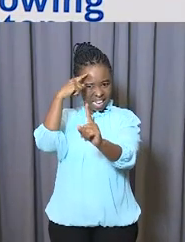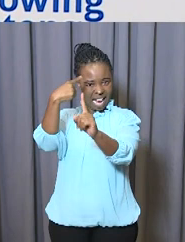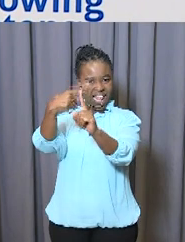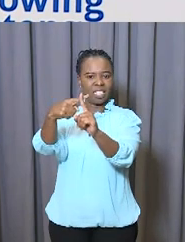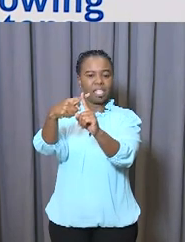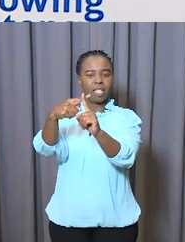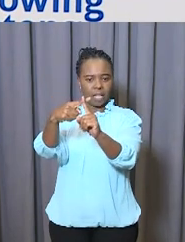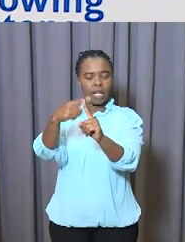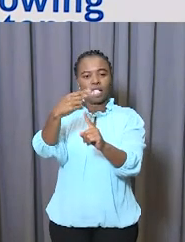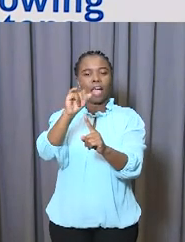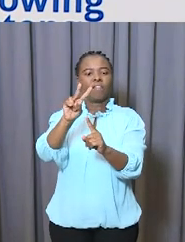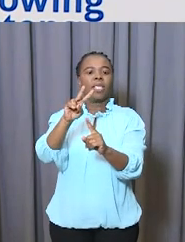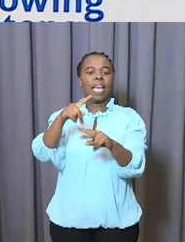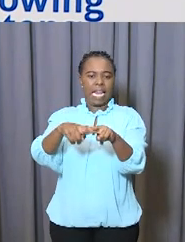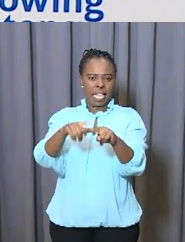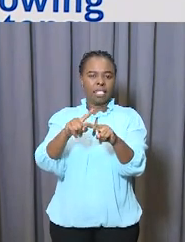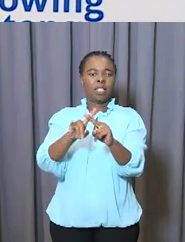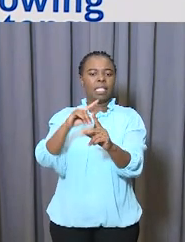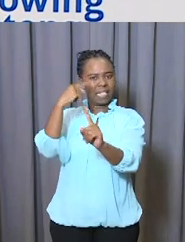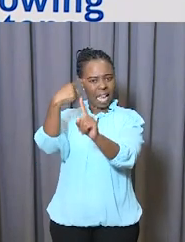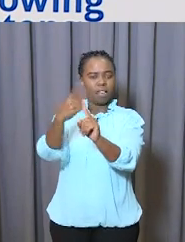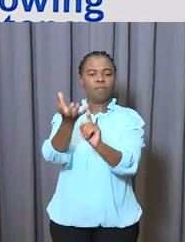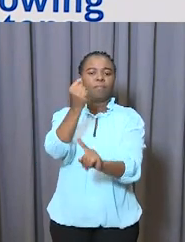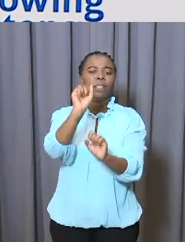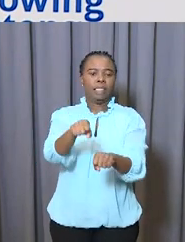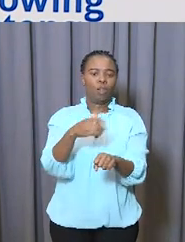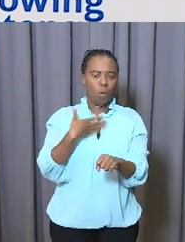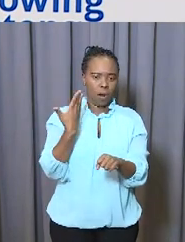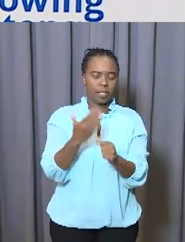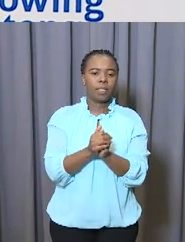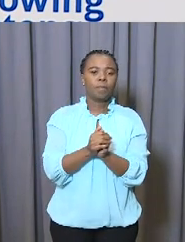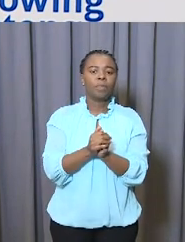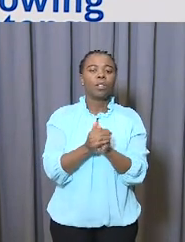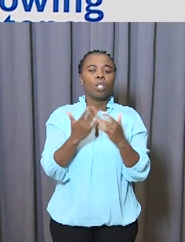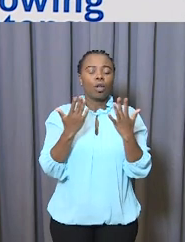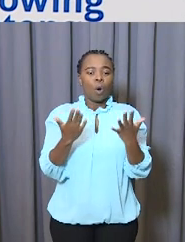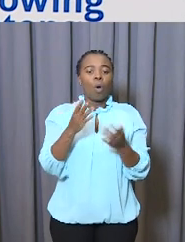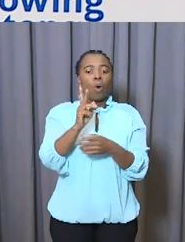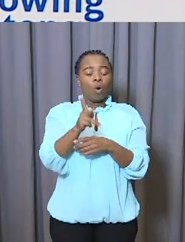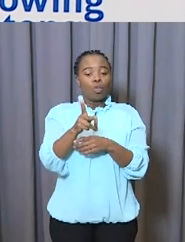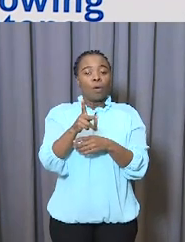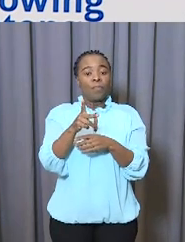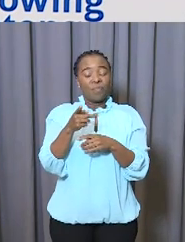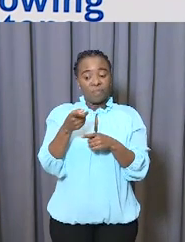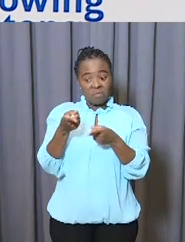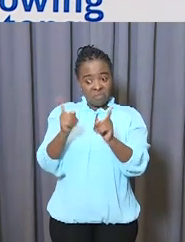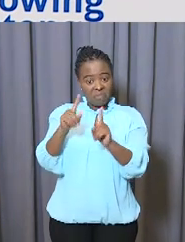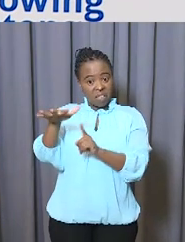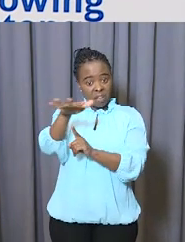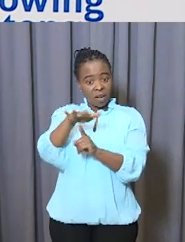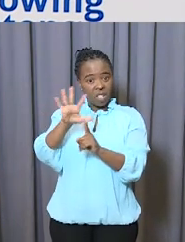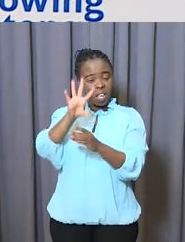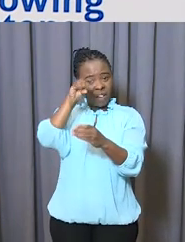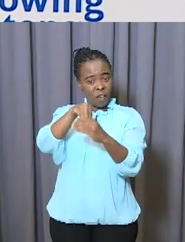of HIV and AIDS. And I think we also want to say that part of our focus on hotspot will also